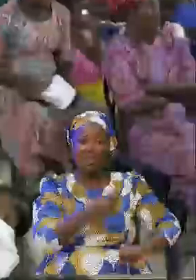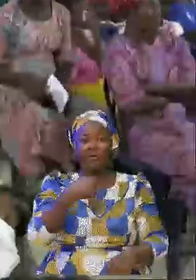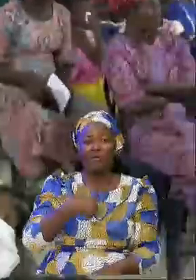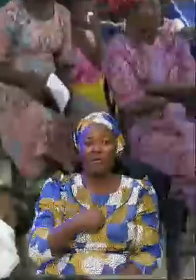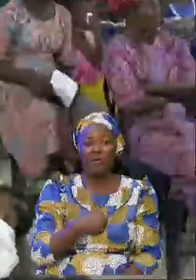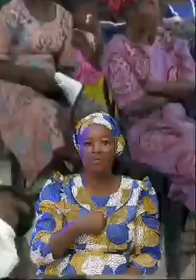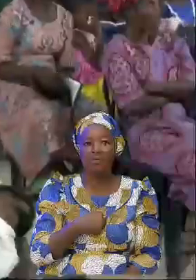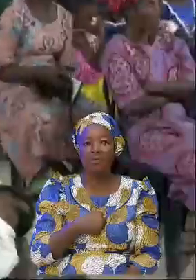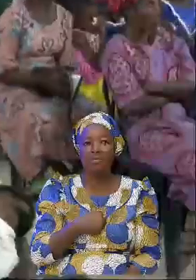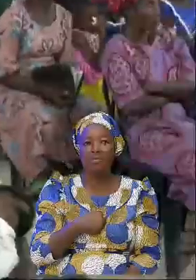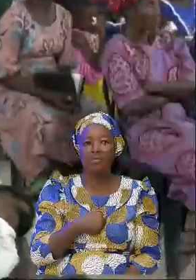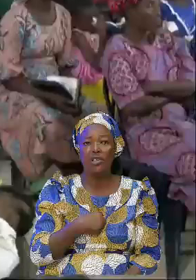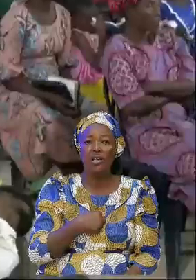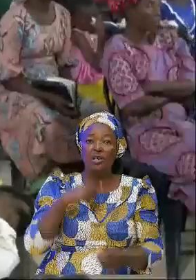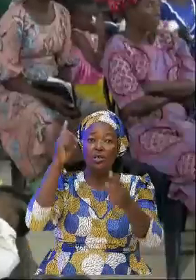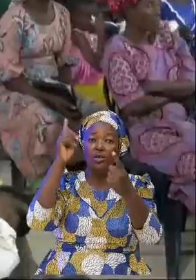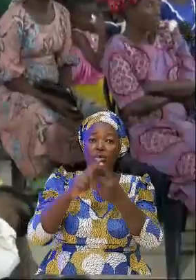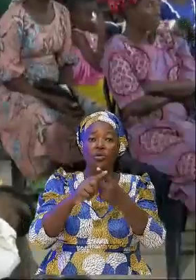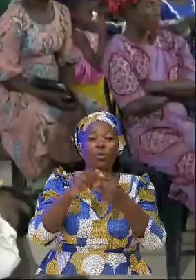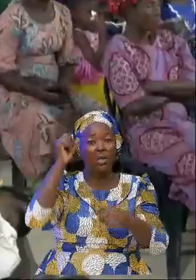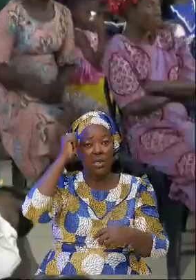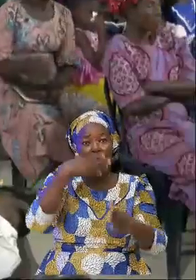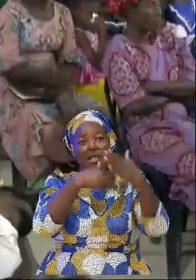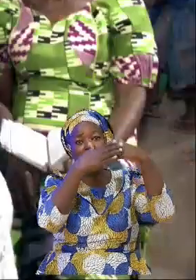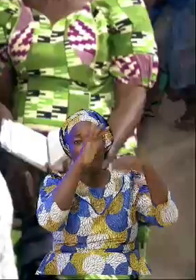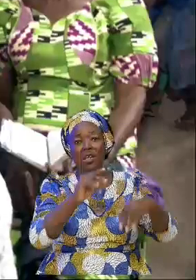work, and will preserve me